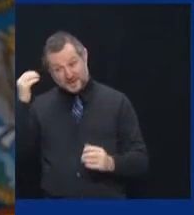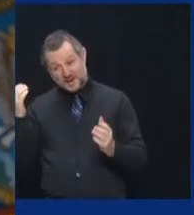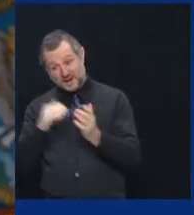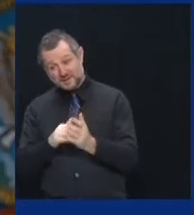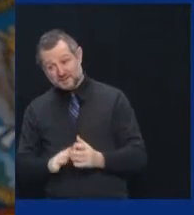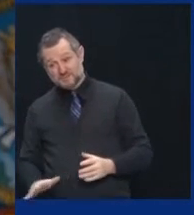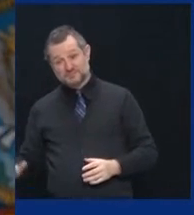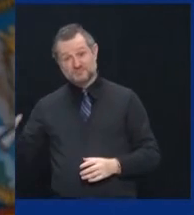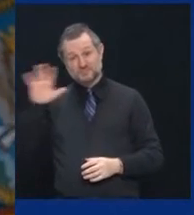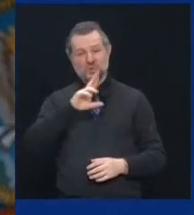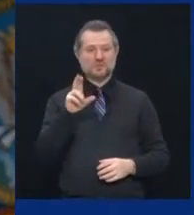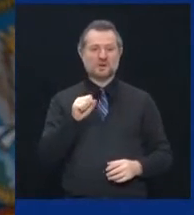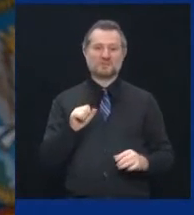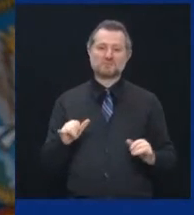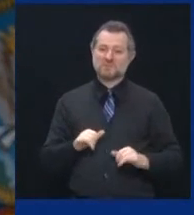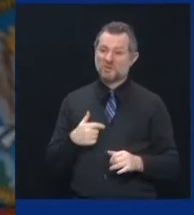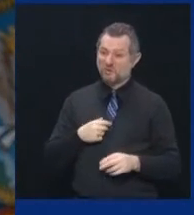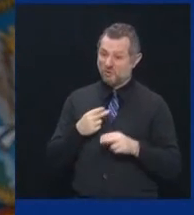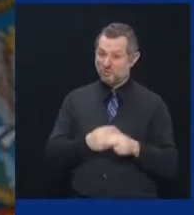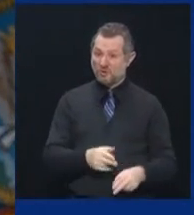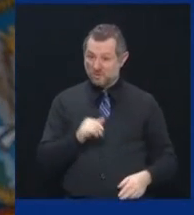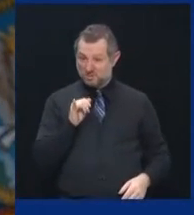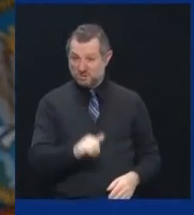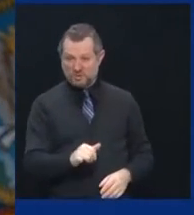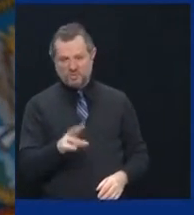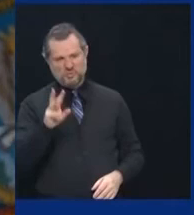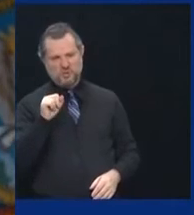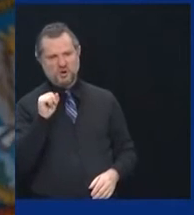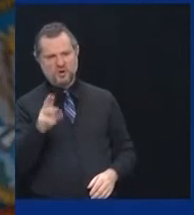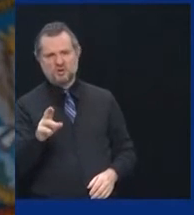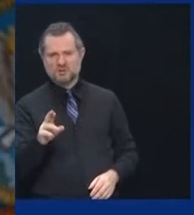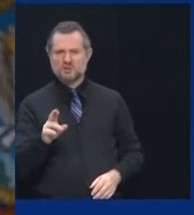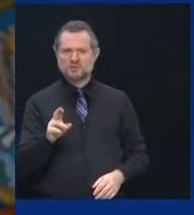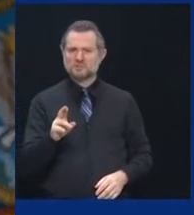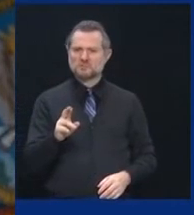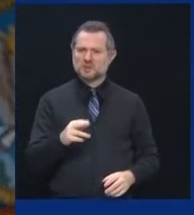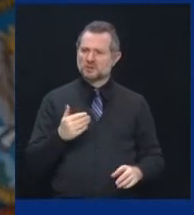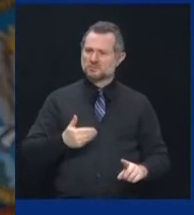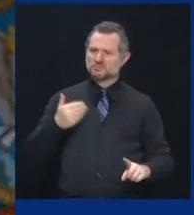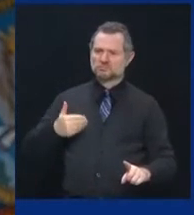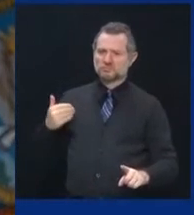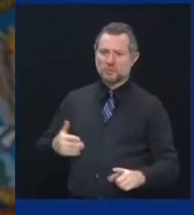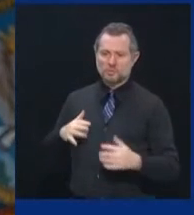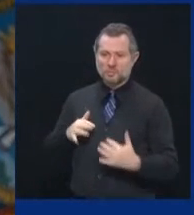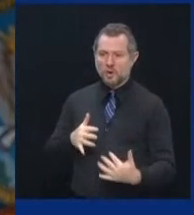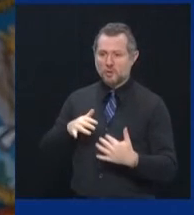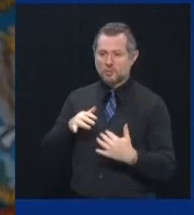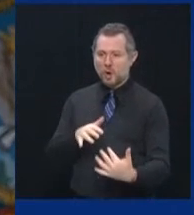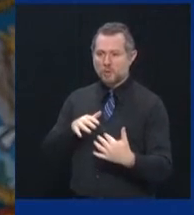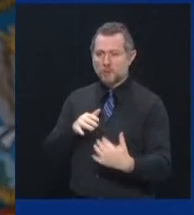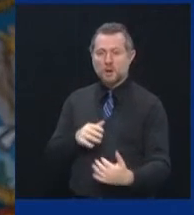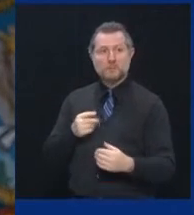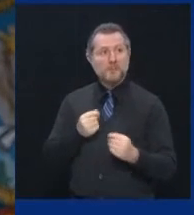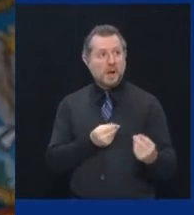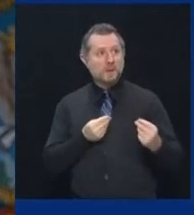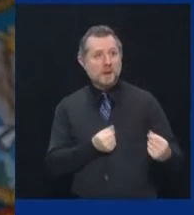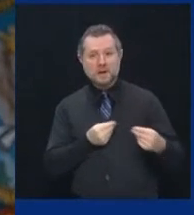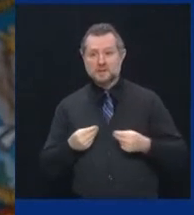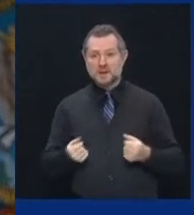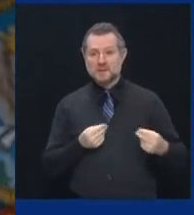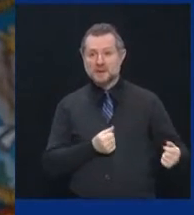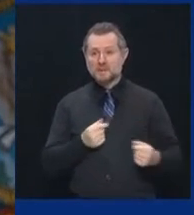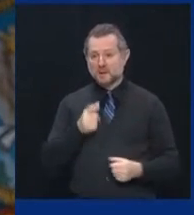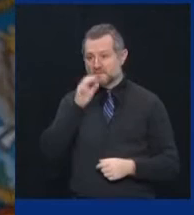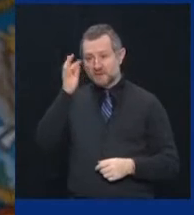war. And like every war before, it must be financed by Washington. If the federal